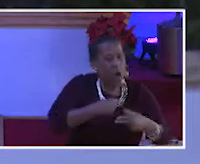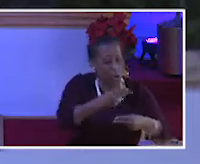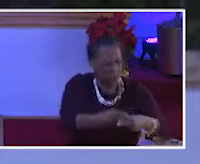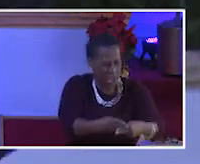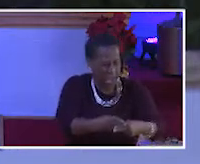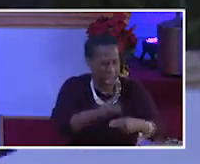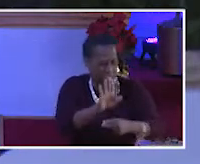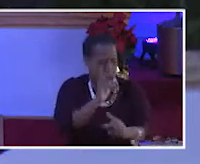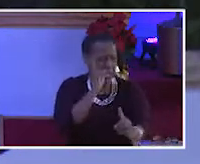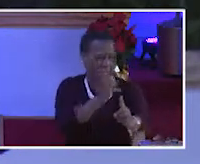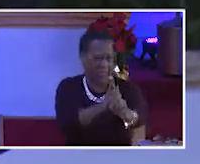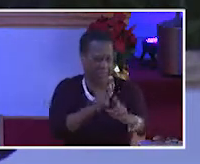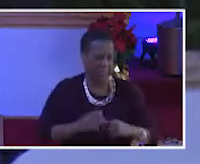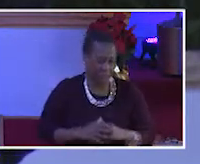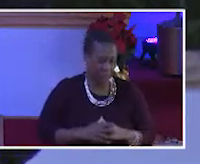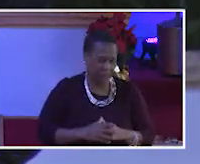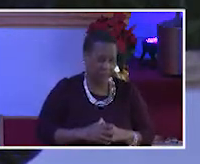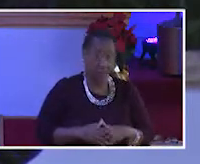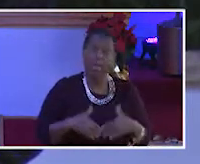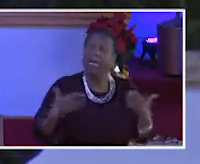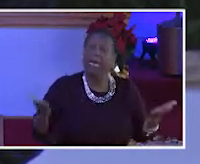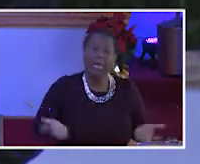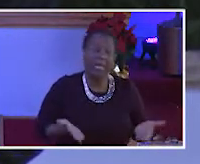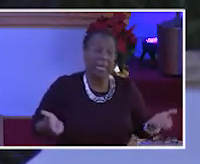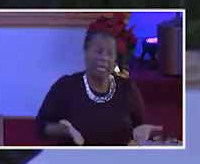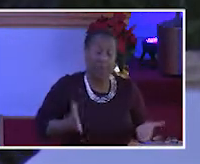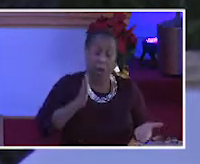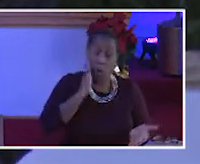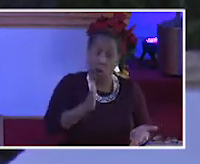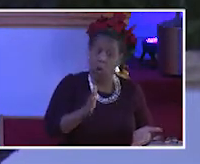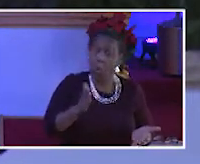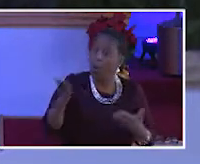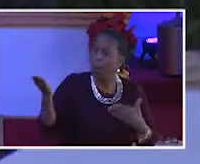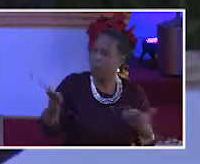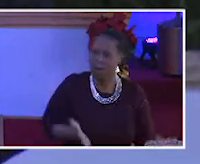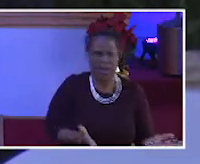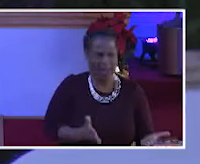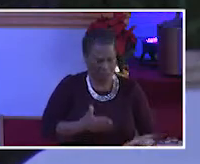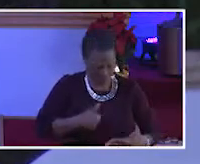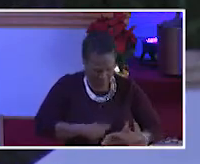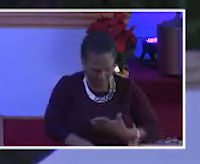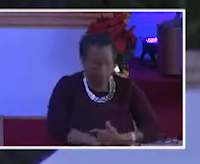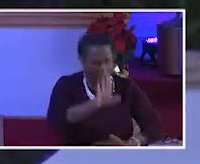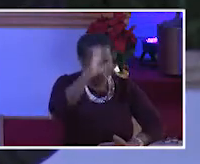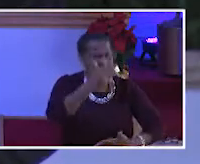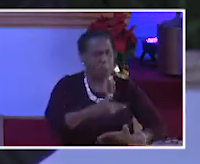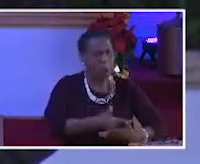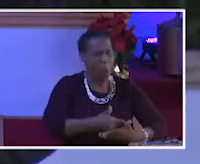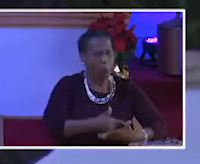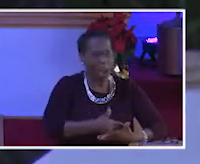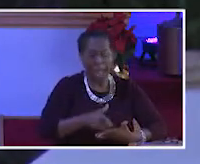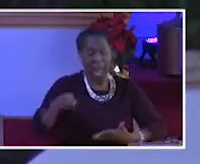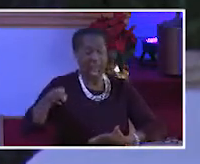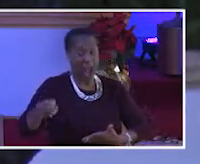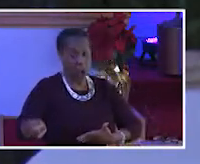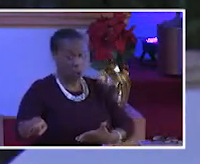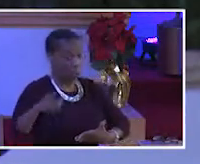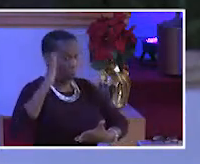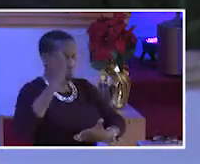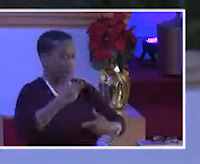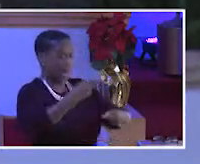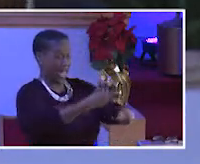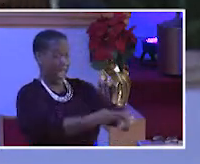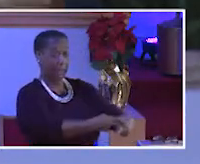your destiny. Here you, she shall bring forth a boy, and you shall name